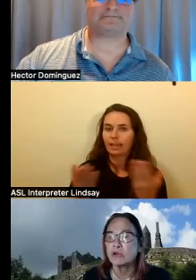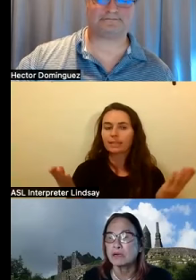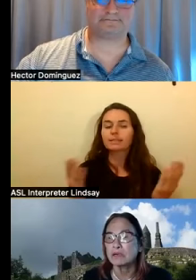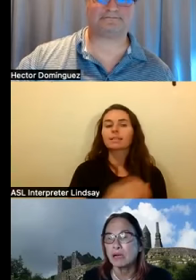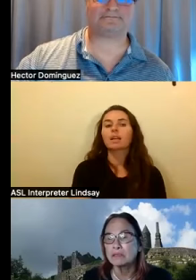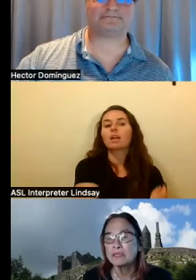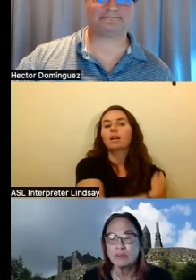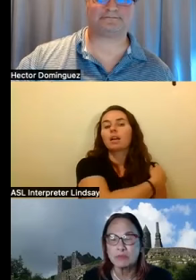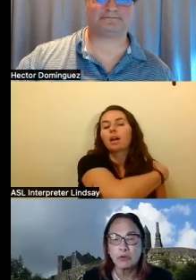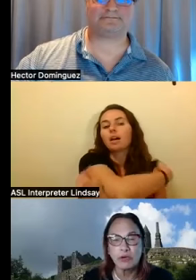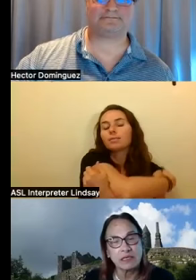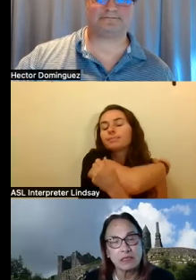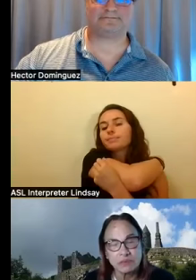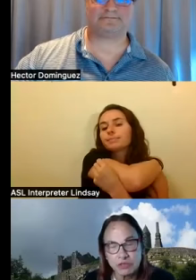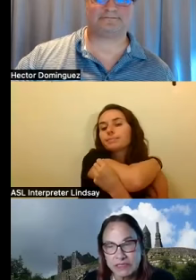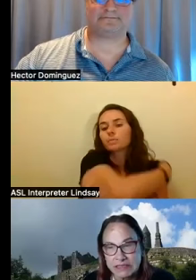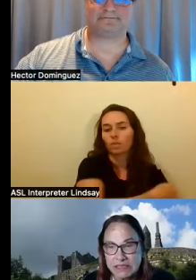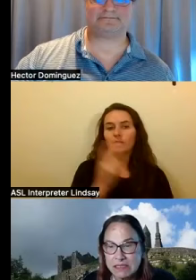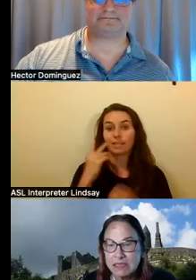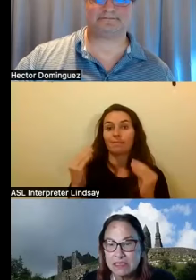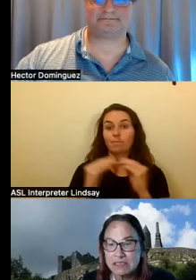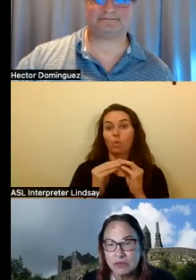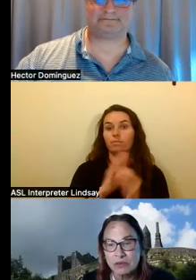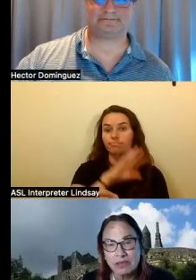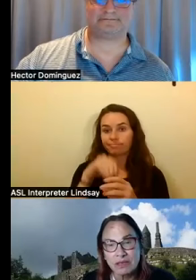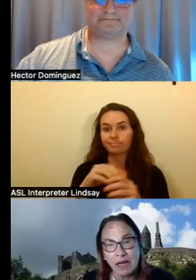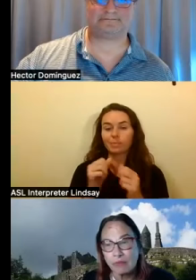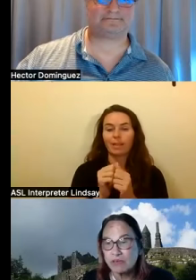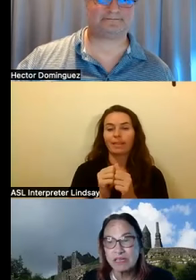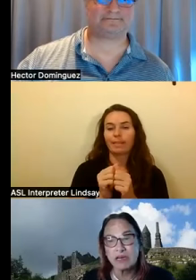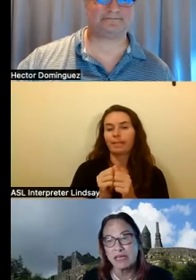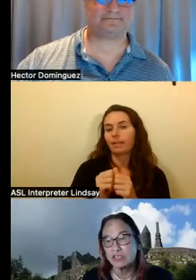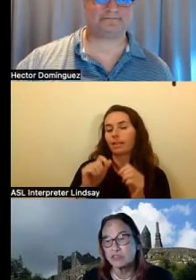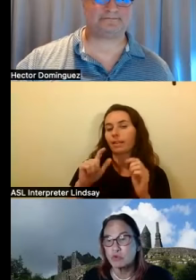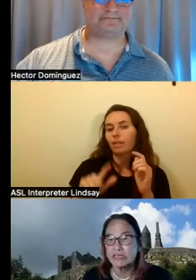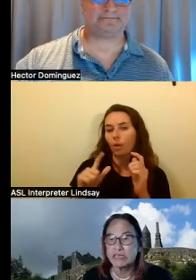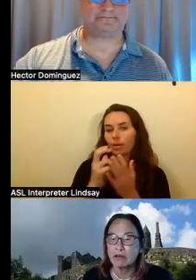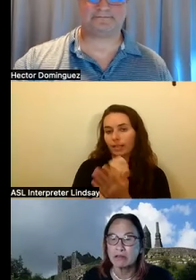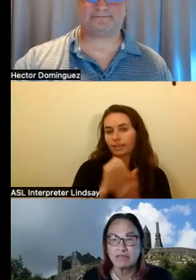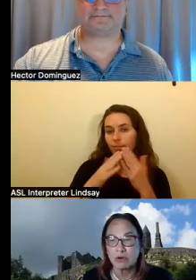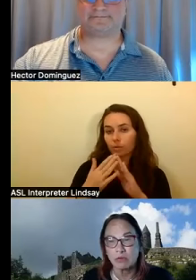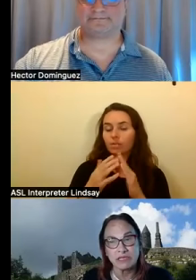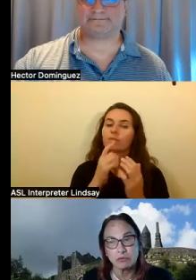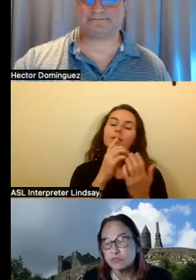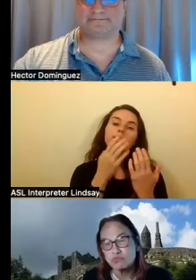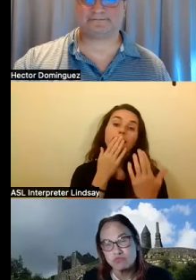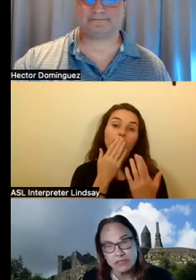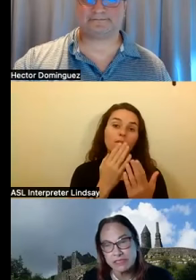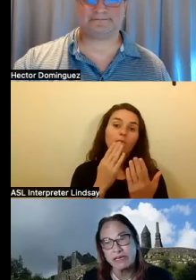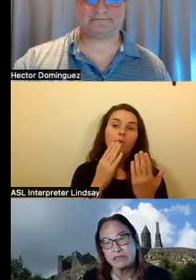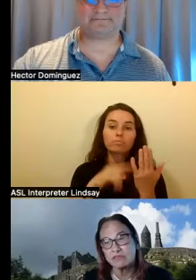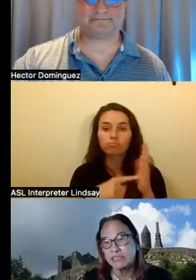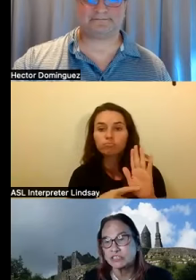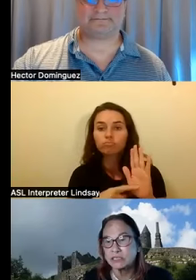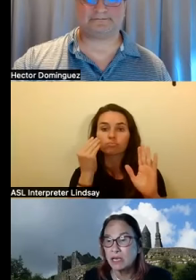from the lower income communities. So I really want to thank you for bringing all of that forward. That was really